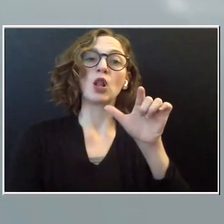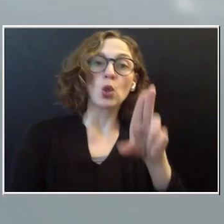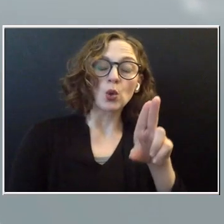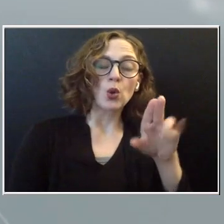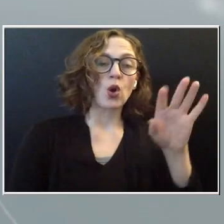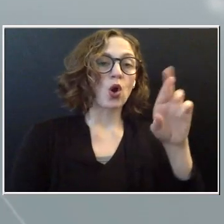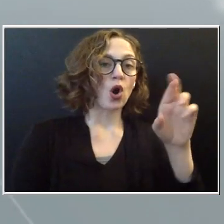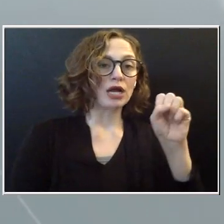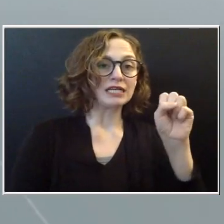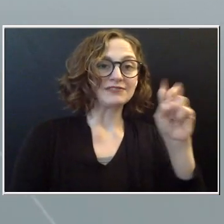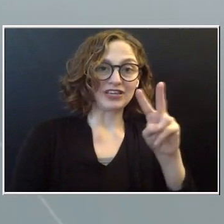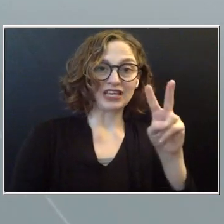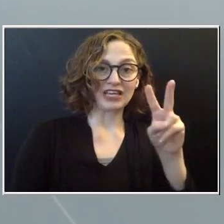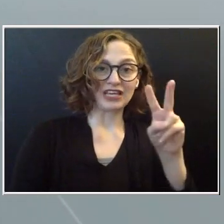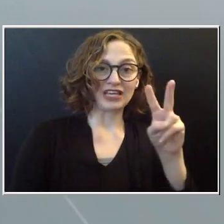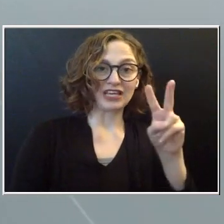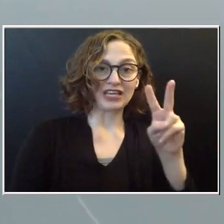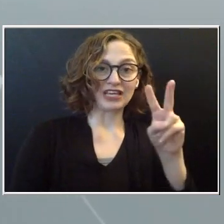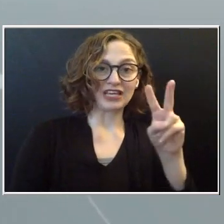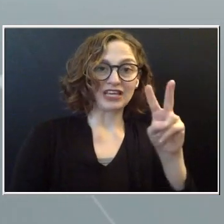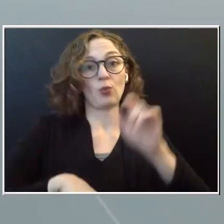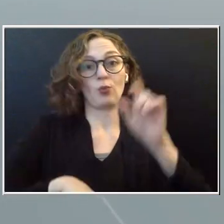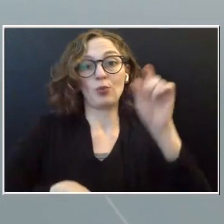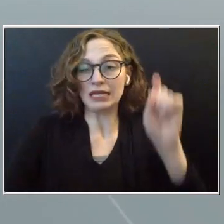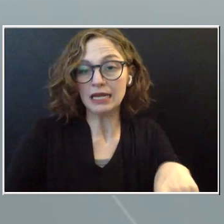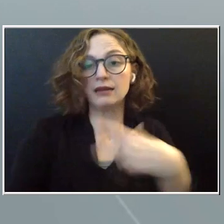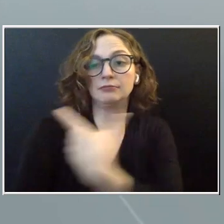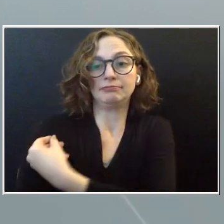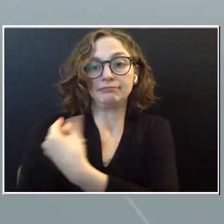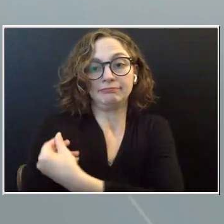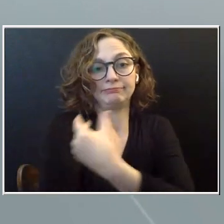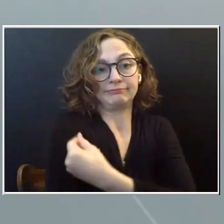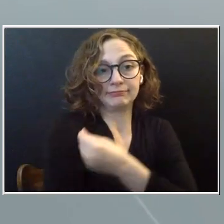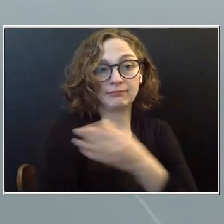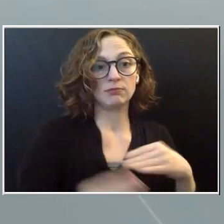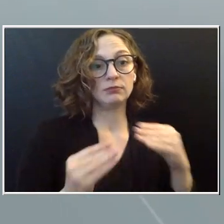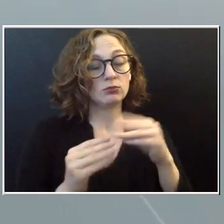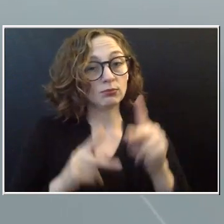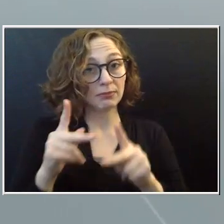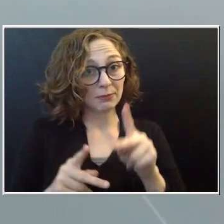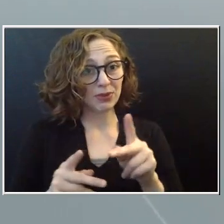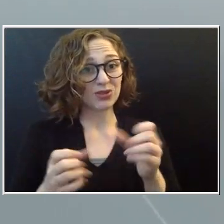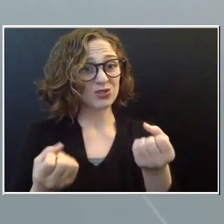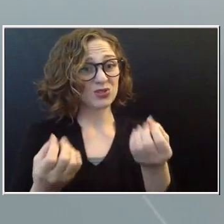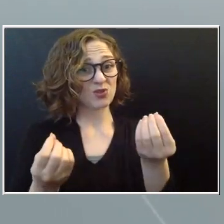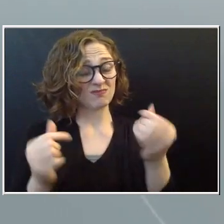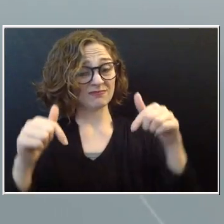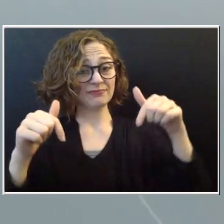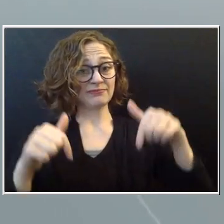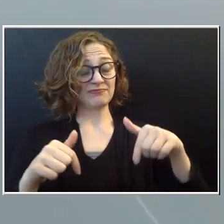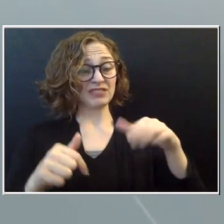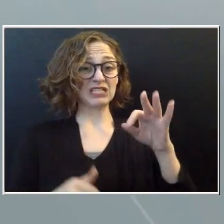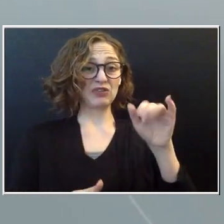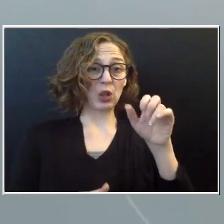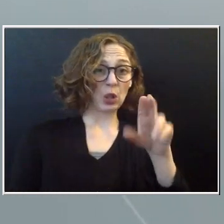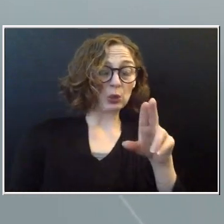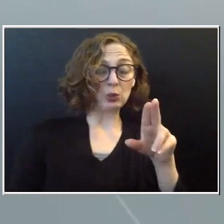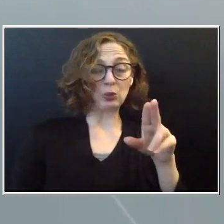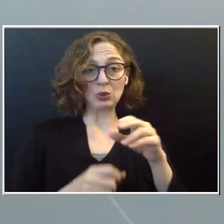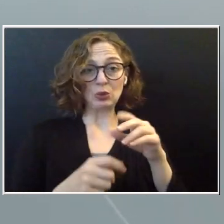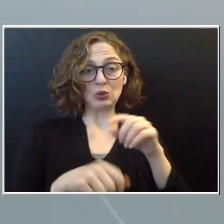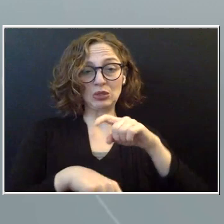shots in arms ASAP. So, Hawk, is this flu and virus season shaping up to be much different than years in the past?